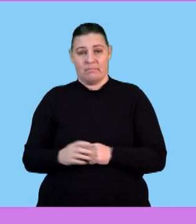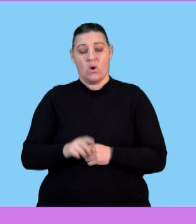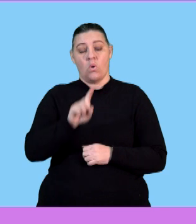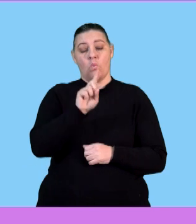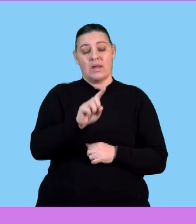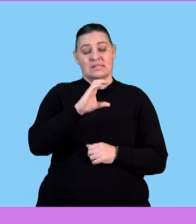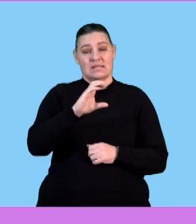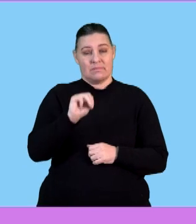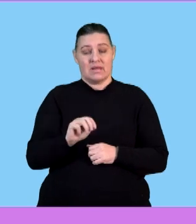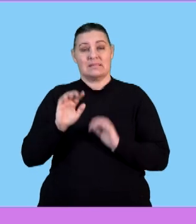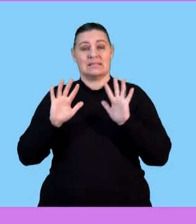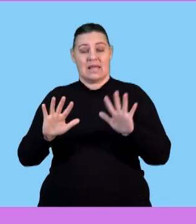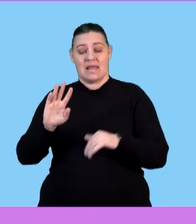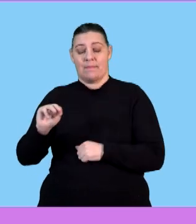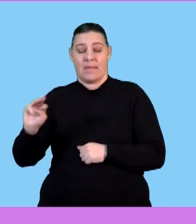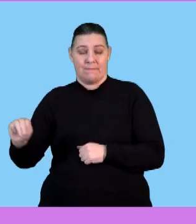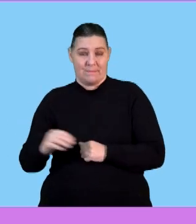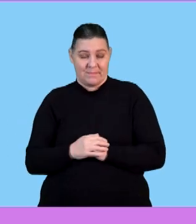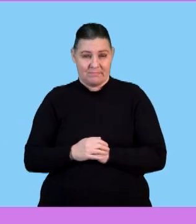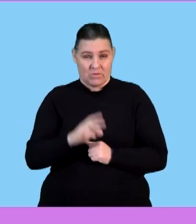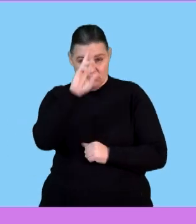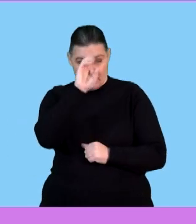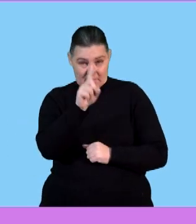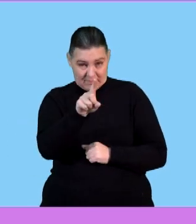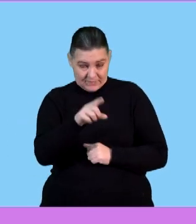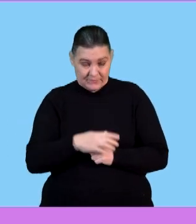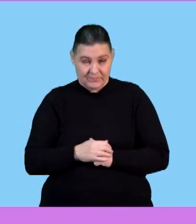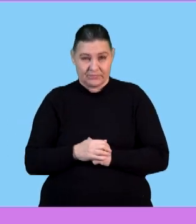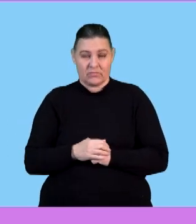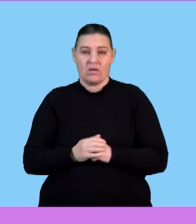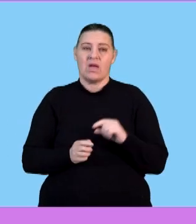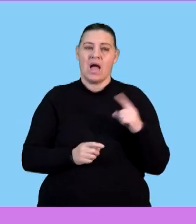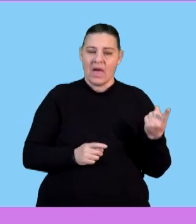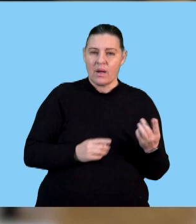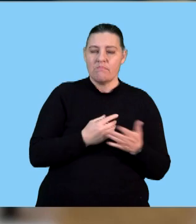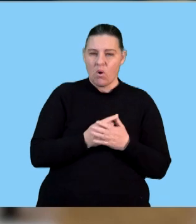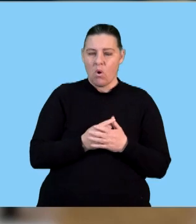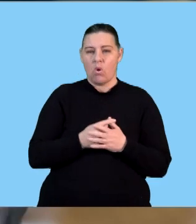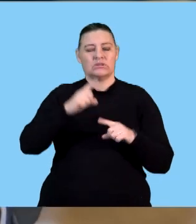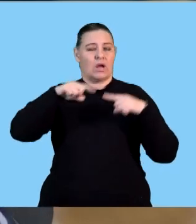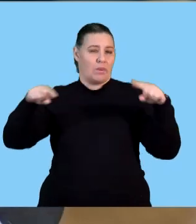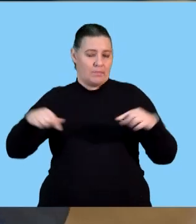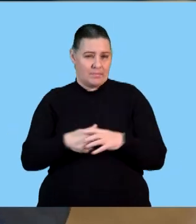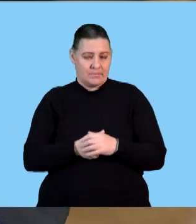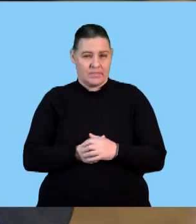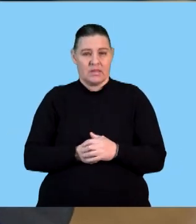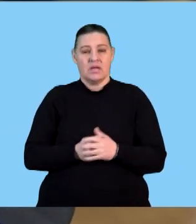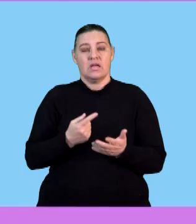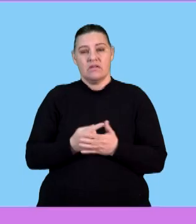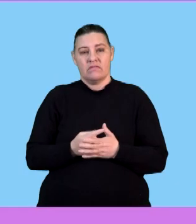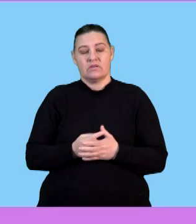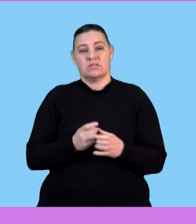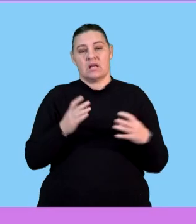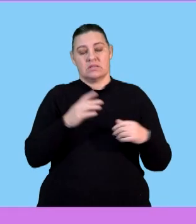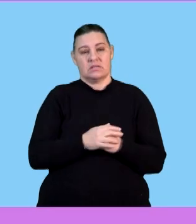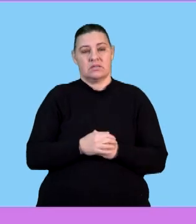1 centimeter is 10 millimeters. Like I said, remember that one. With the other one, it's more like a diagram form. So, if we start at a